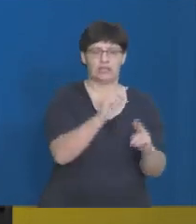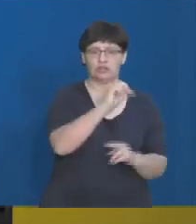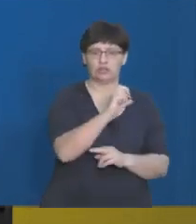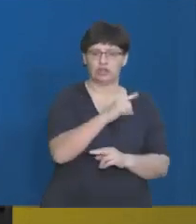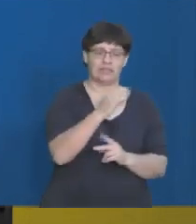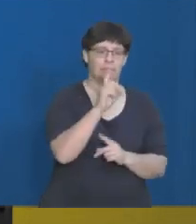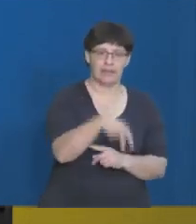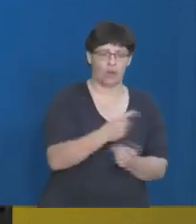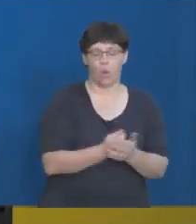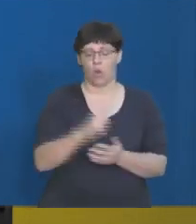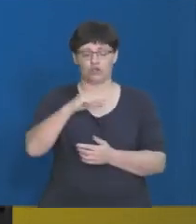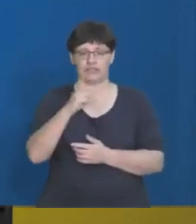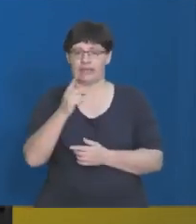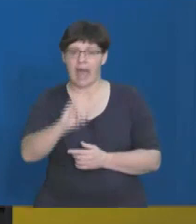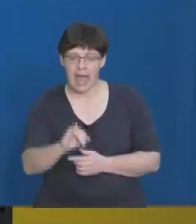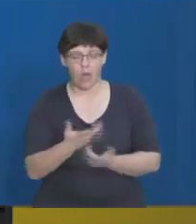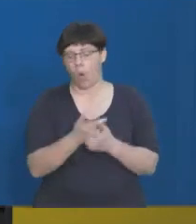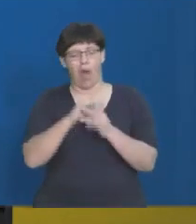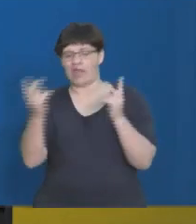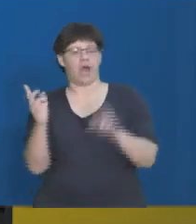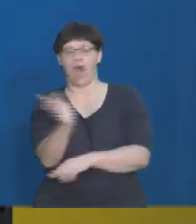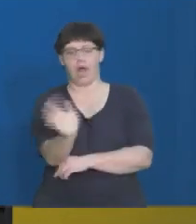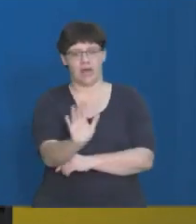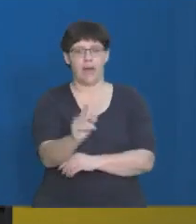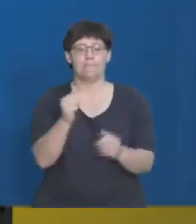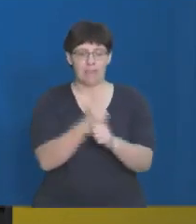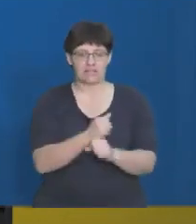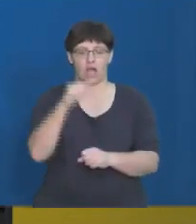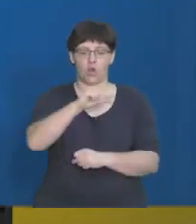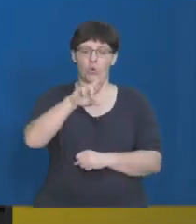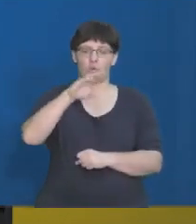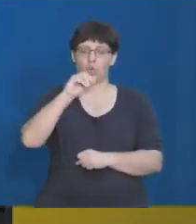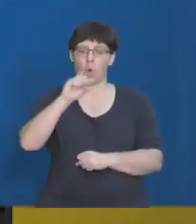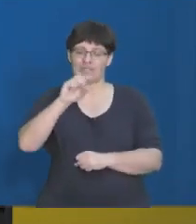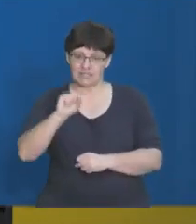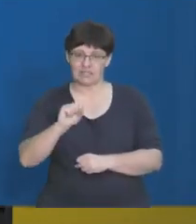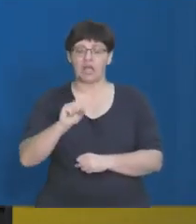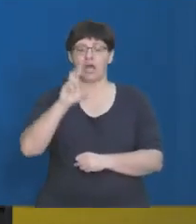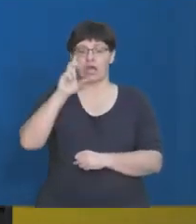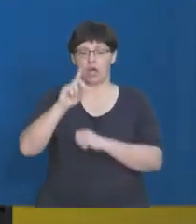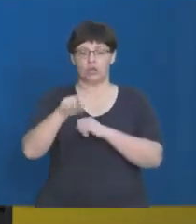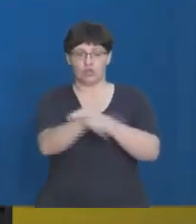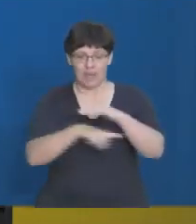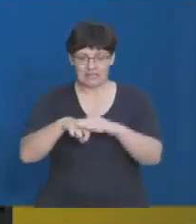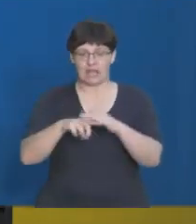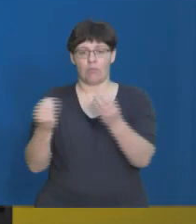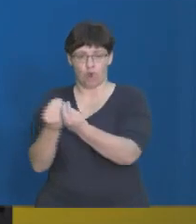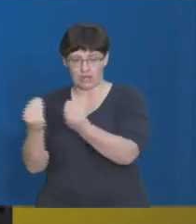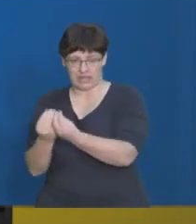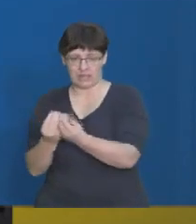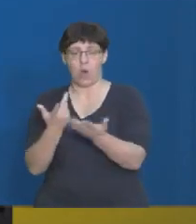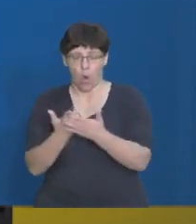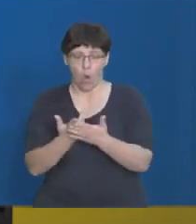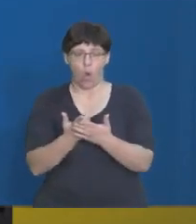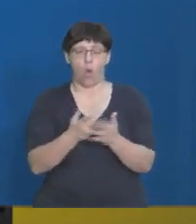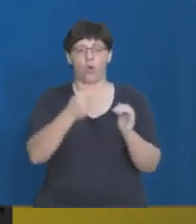write GDI, you cannot write any acronyms. You are supposed to write gross domestic product, you are supposed to write gross domestic income to